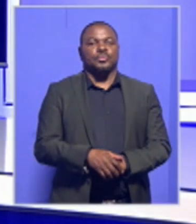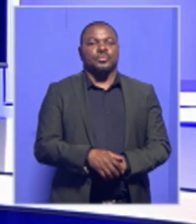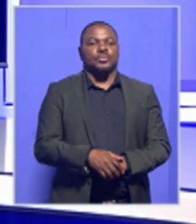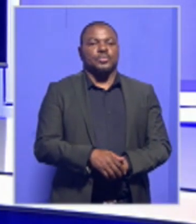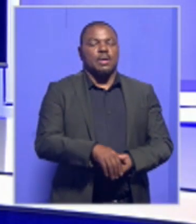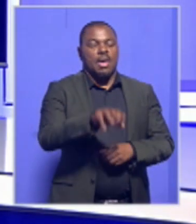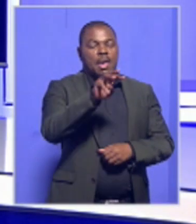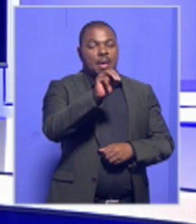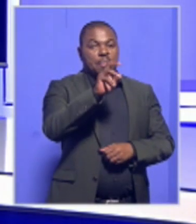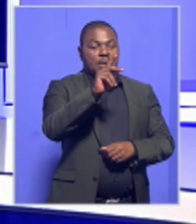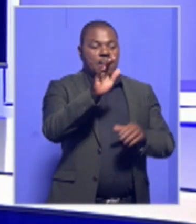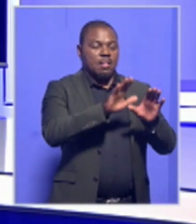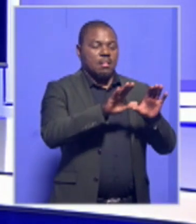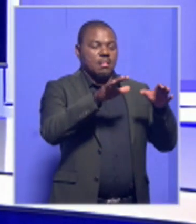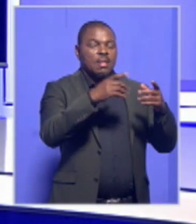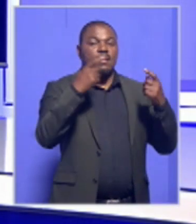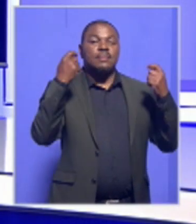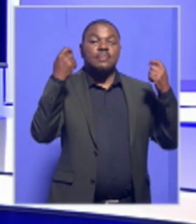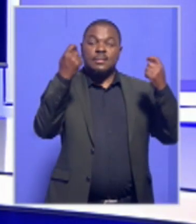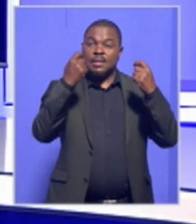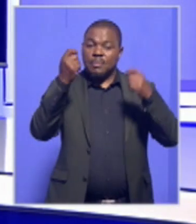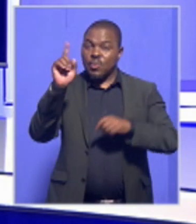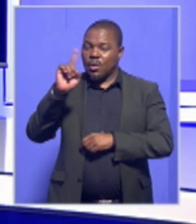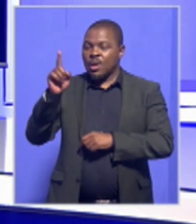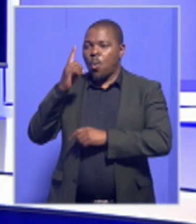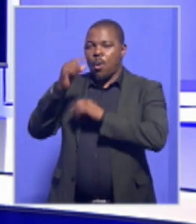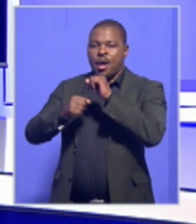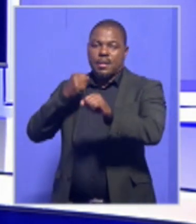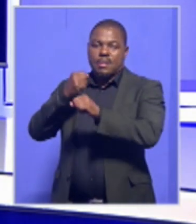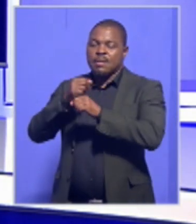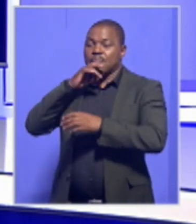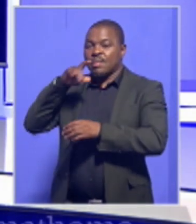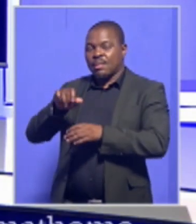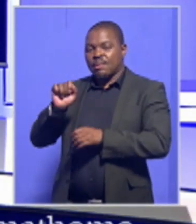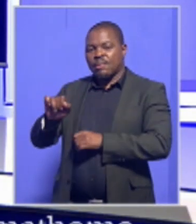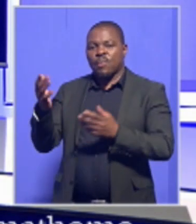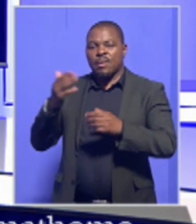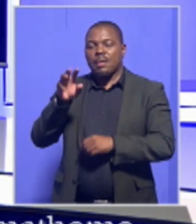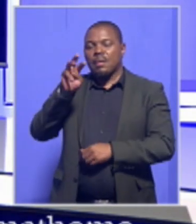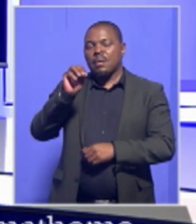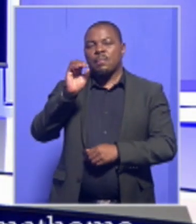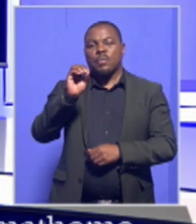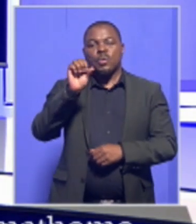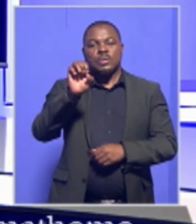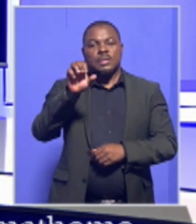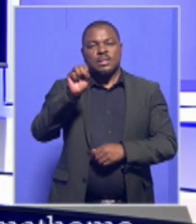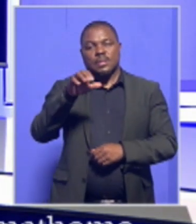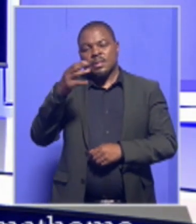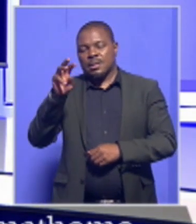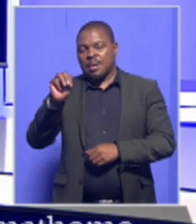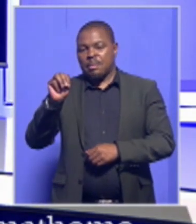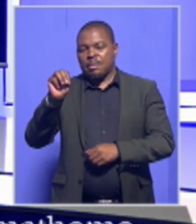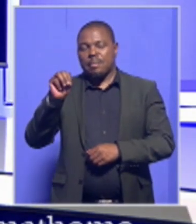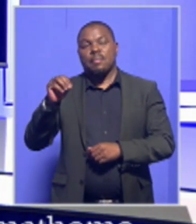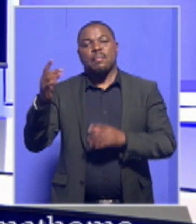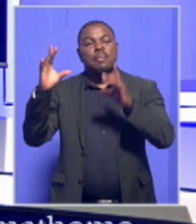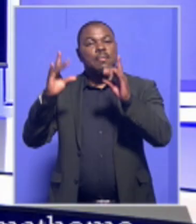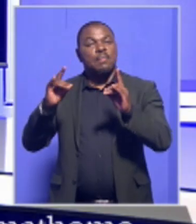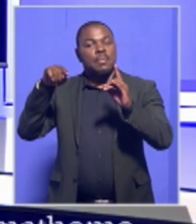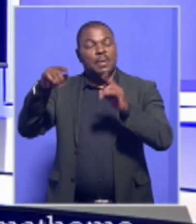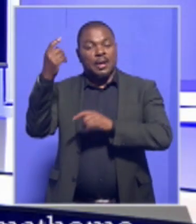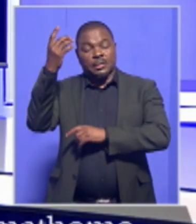Mokgatlo wa MK o kitikile ngwaga ge o sale o hlongwa ka lepatlelong la Moses Mabhida ka Durban. Mokgatlo o gabiale